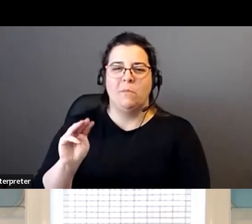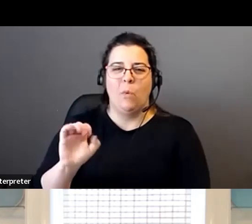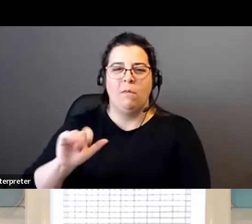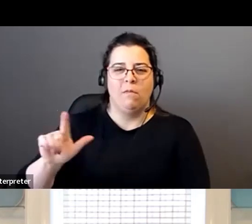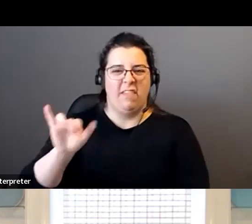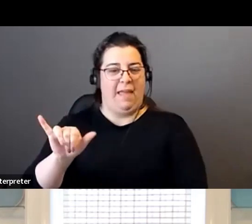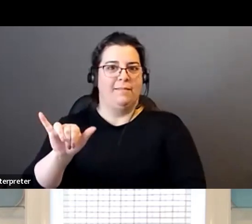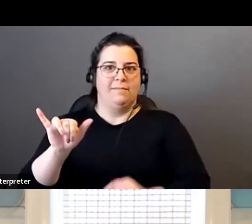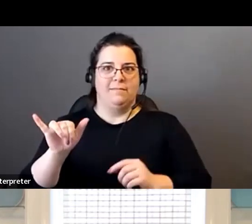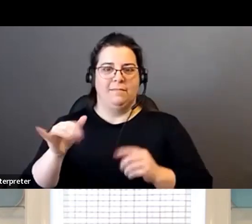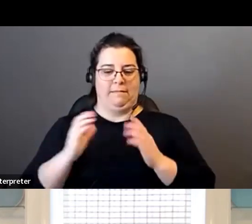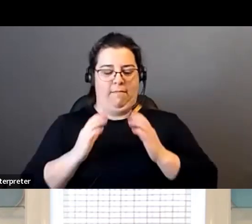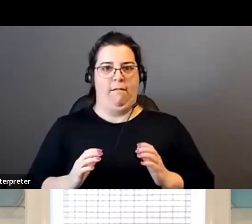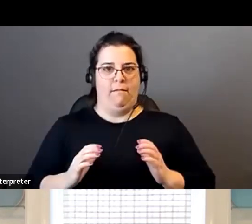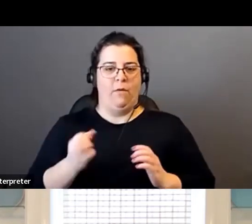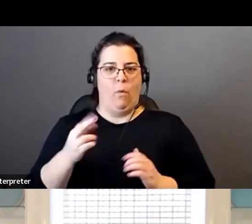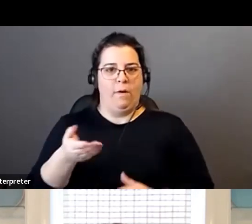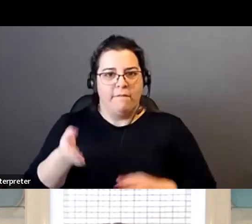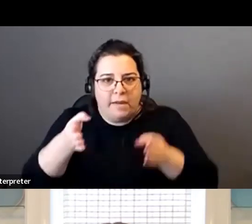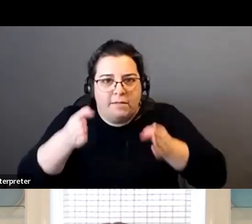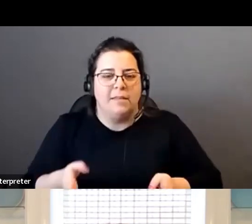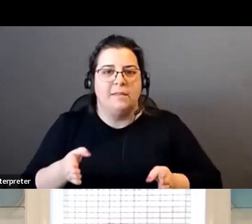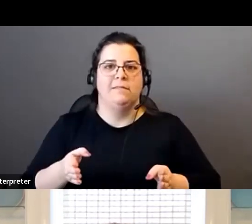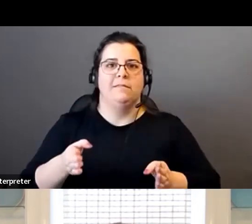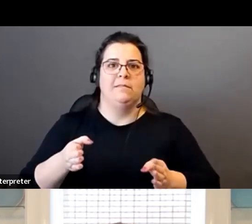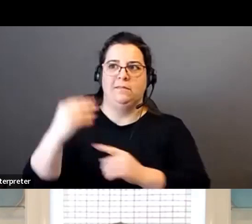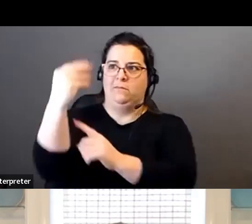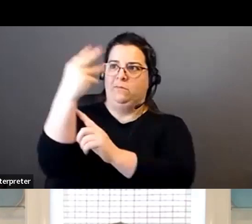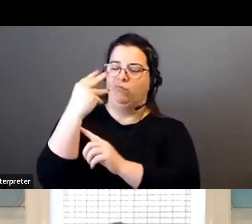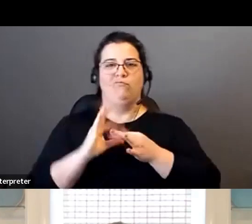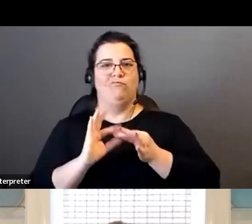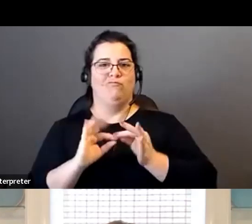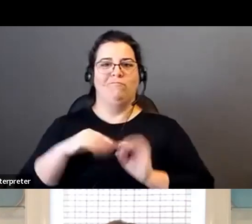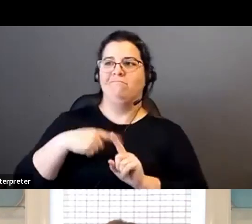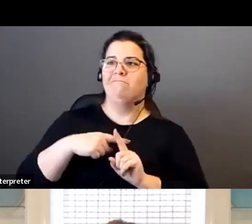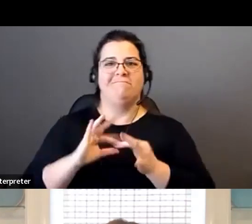have, and let me see if I can set this up.